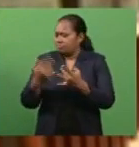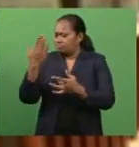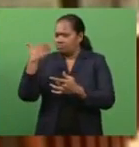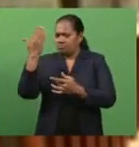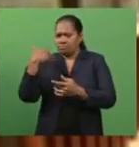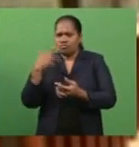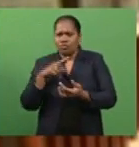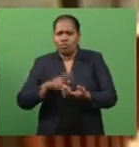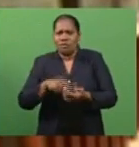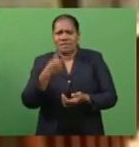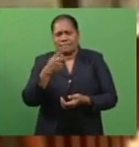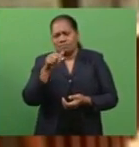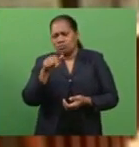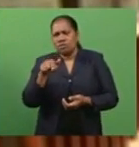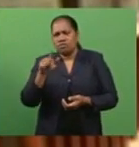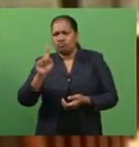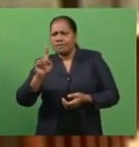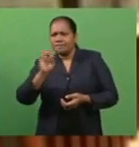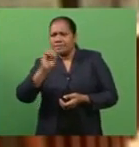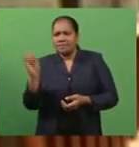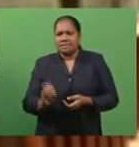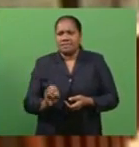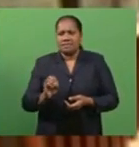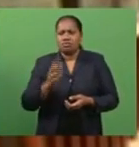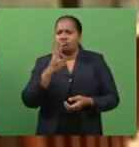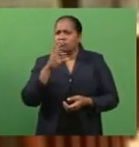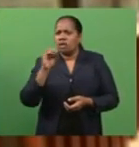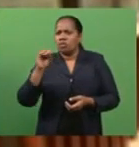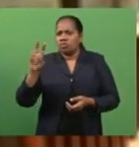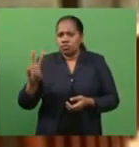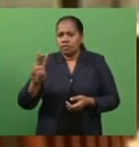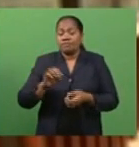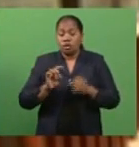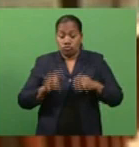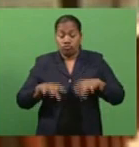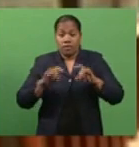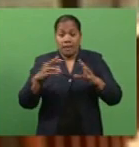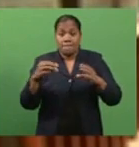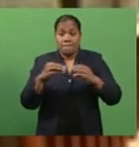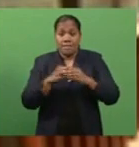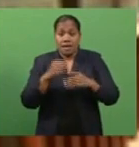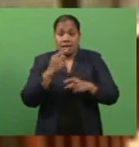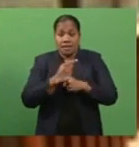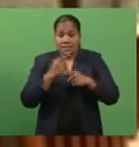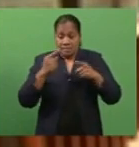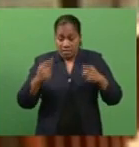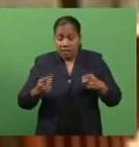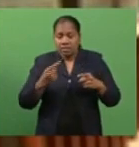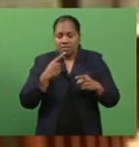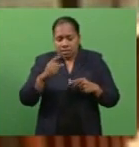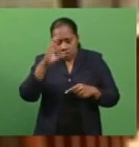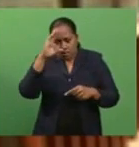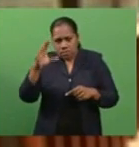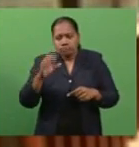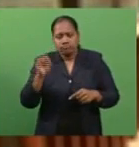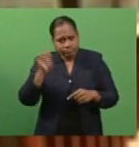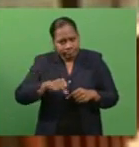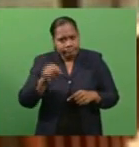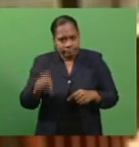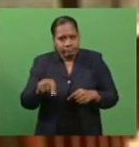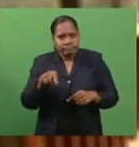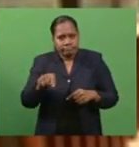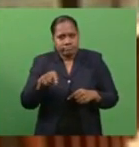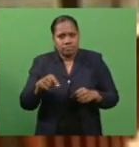8.1% set in 2002. However, Australia's central bank governor Philip Lowe said the country is likely to experience its